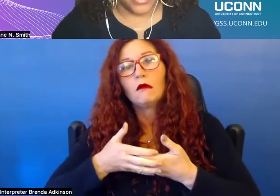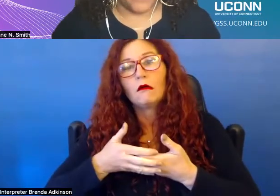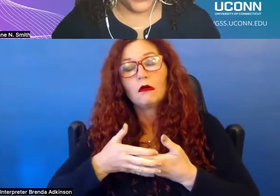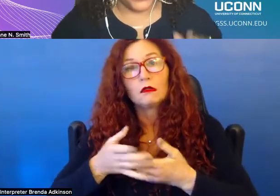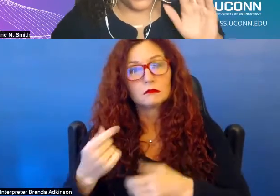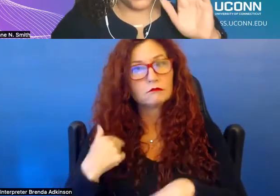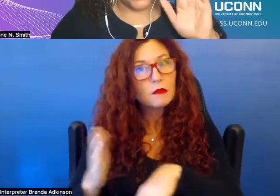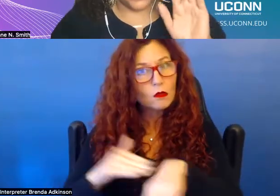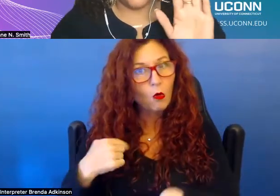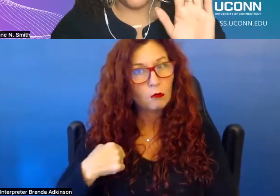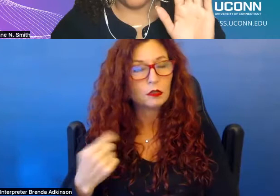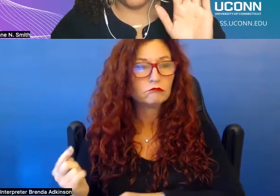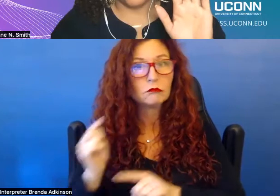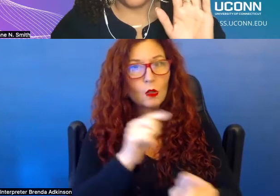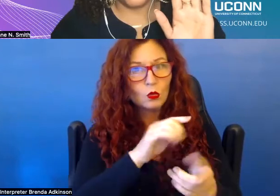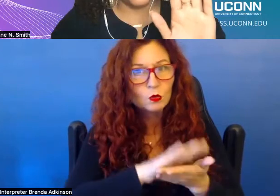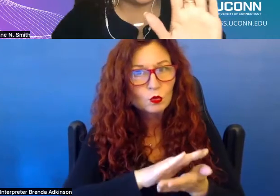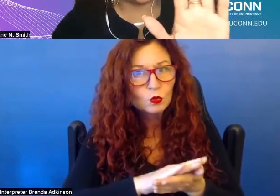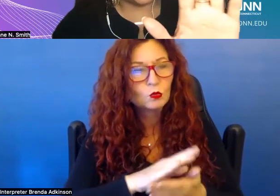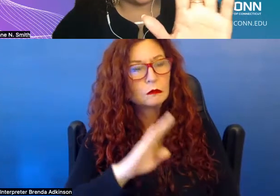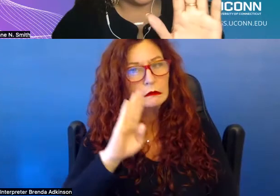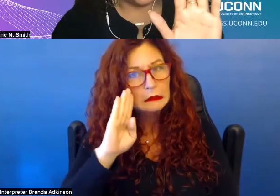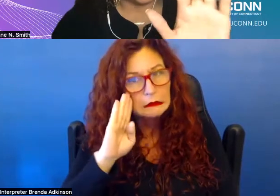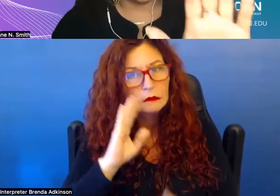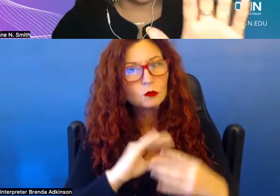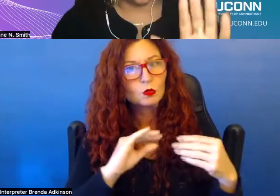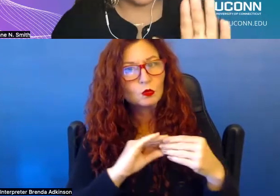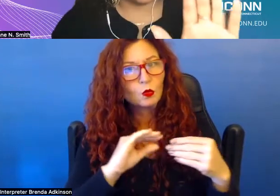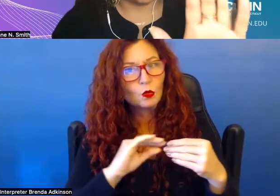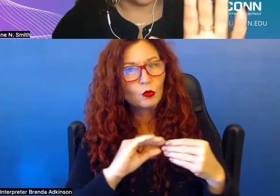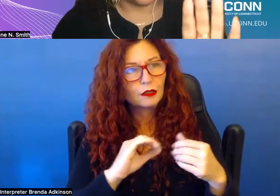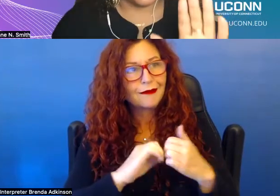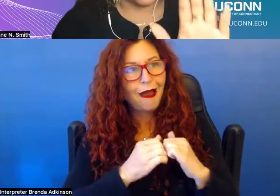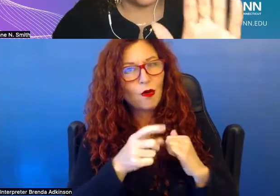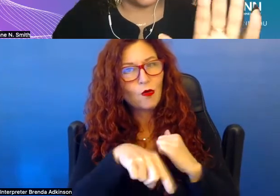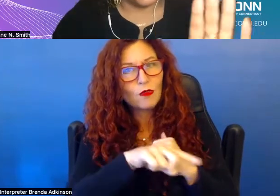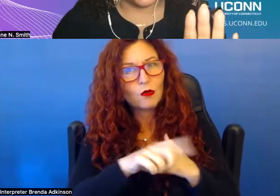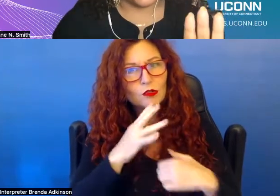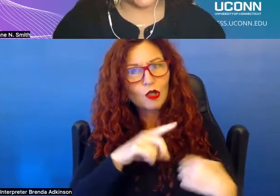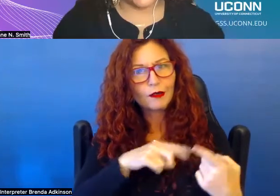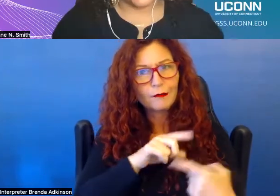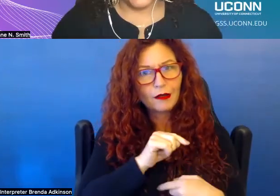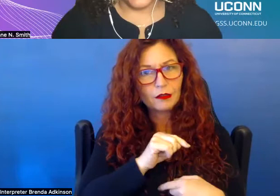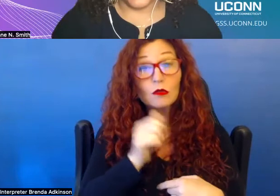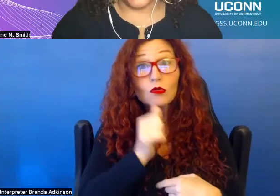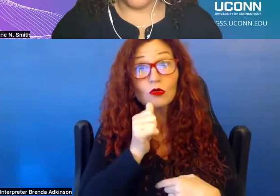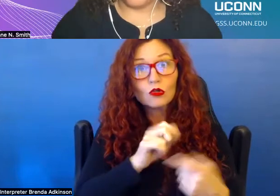about it had them really try to distance themselves from her. She did this, she did that.